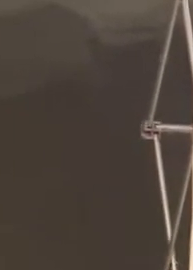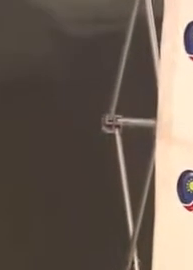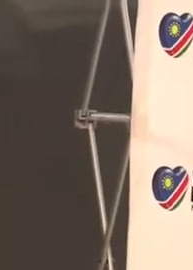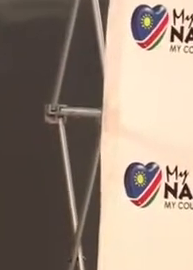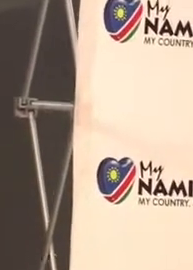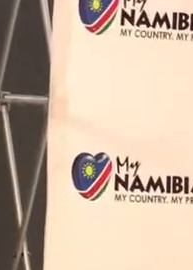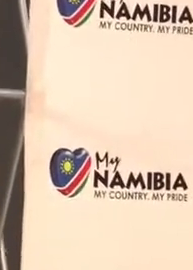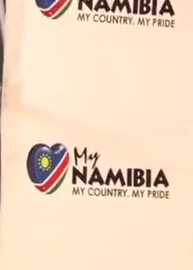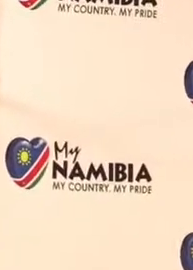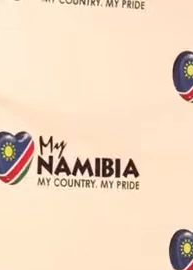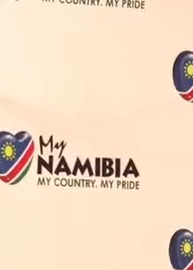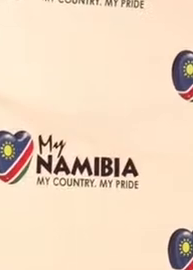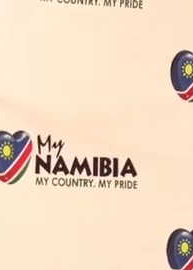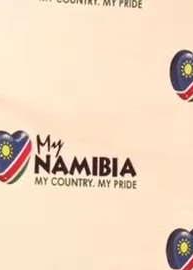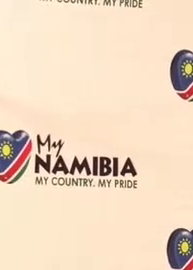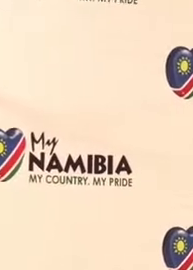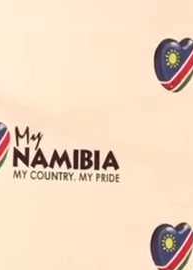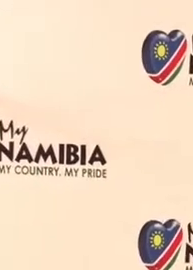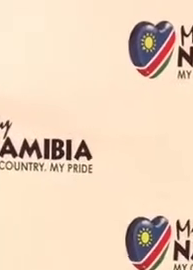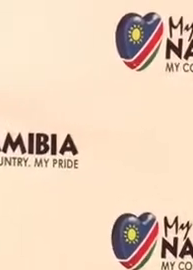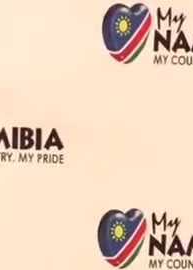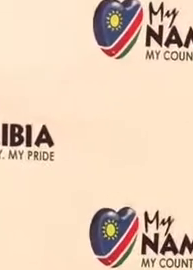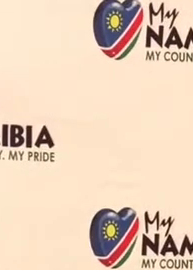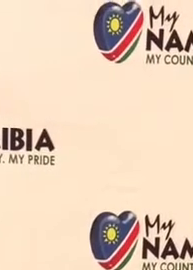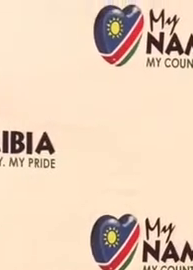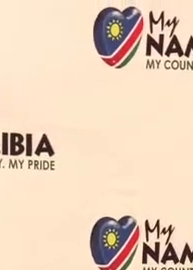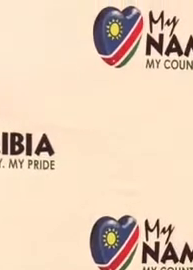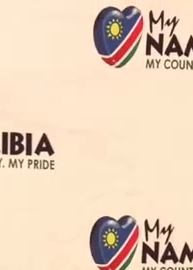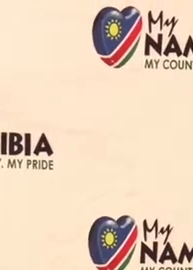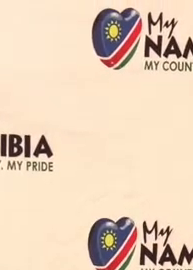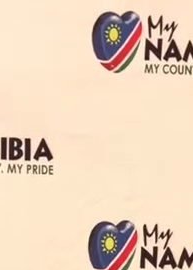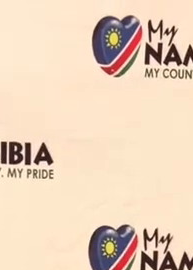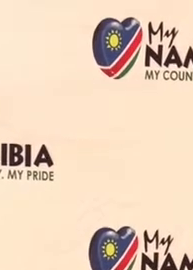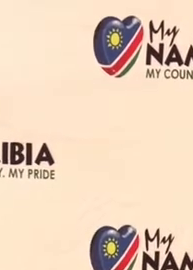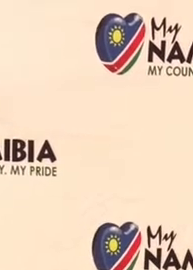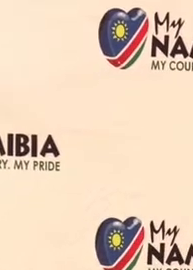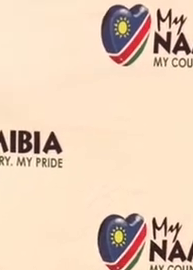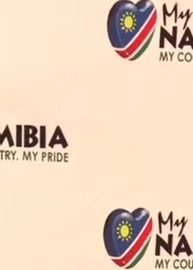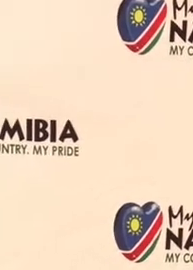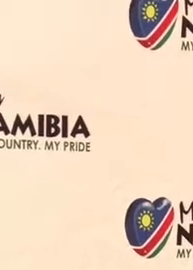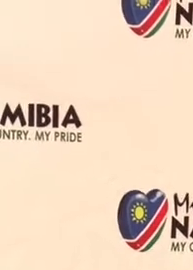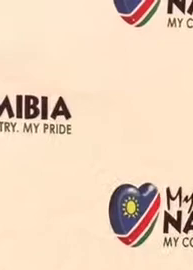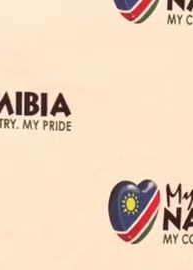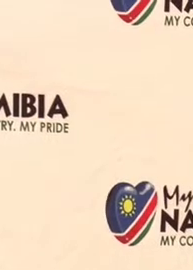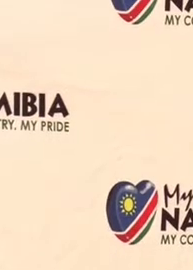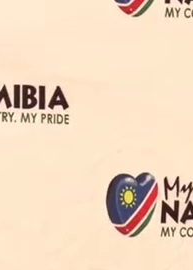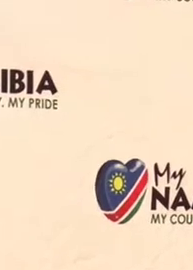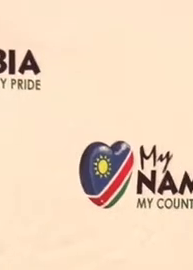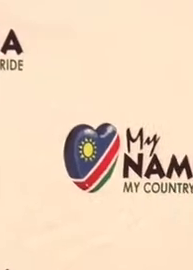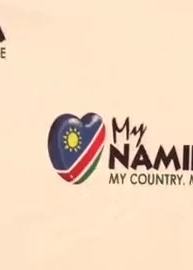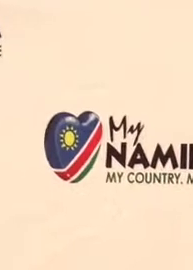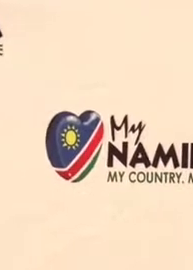much. Maybe let me take the audience and the listeners through the